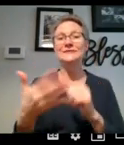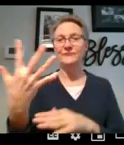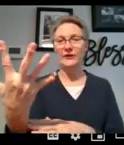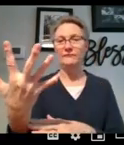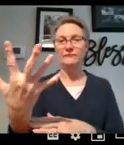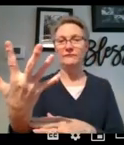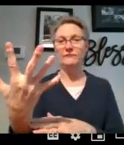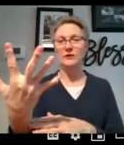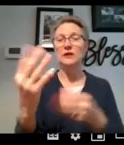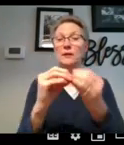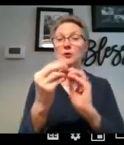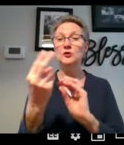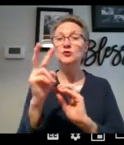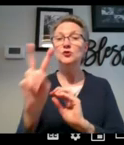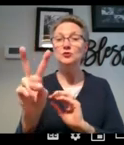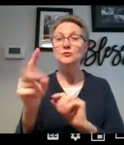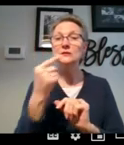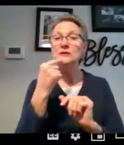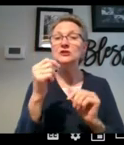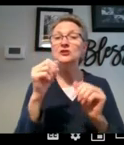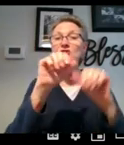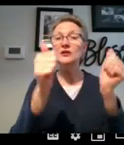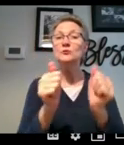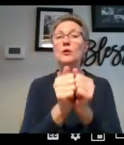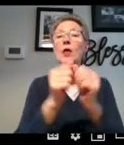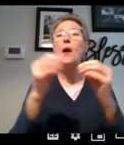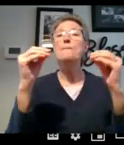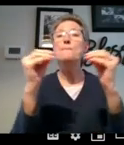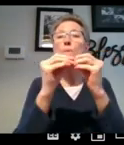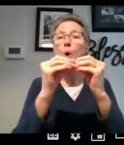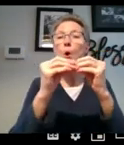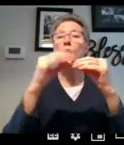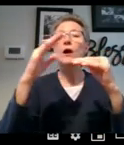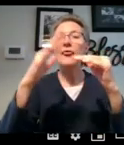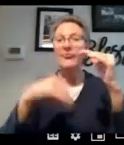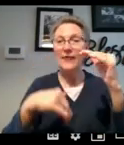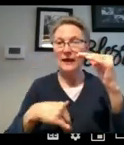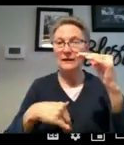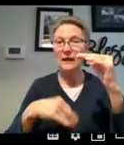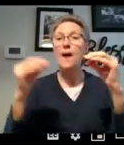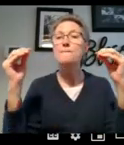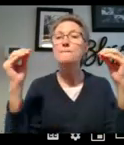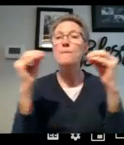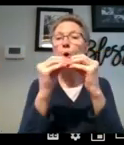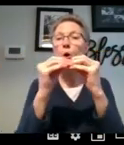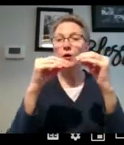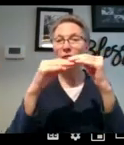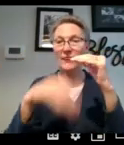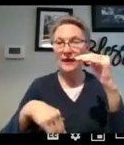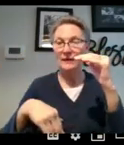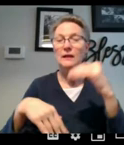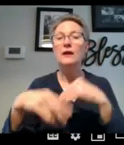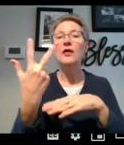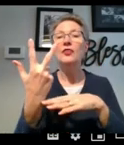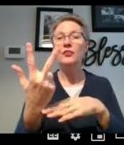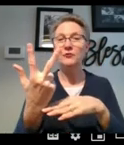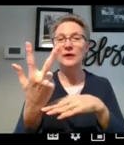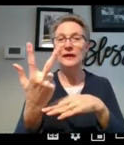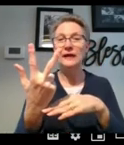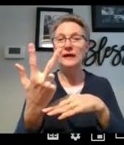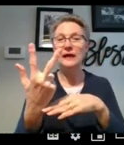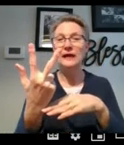says shapes with more than 3 angles. So I need them more. They cannot be exactly 3.